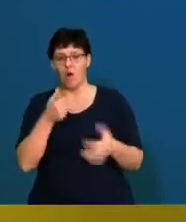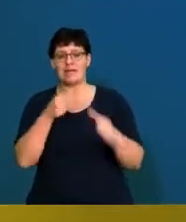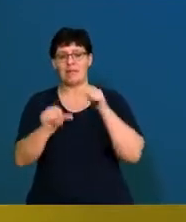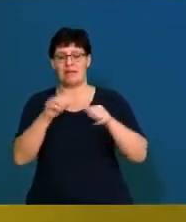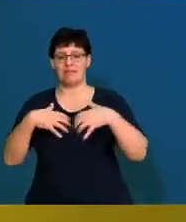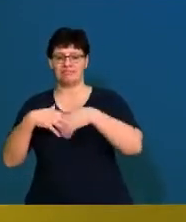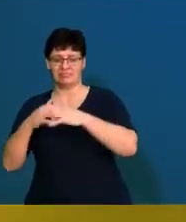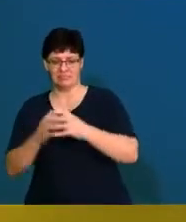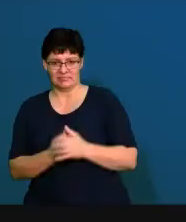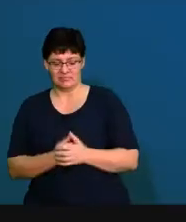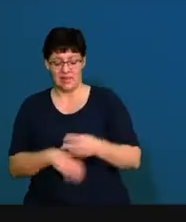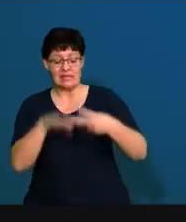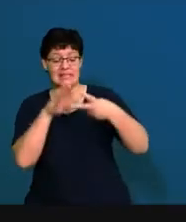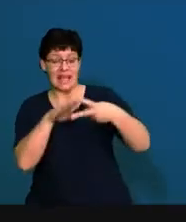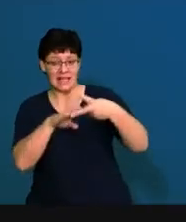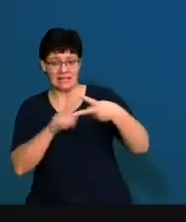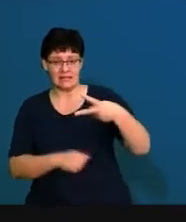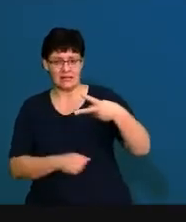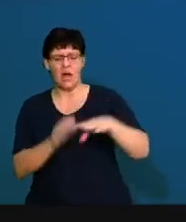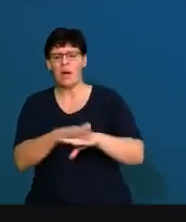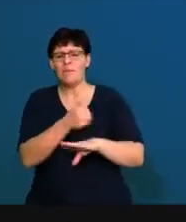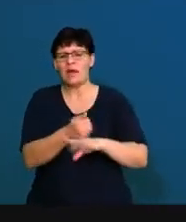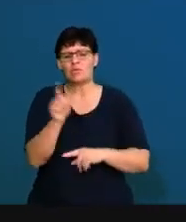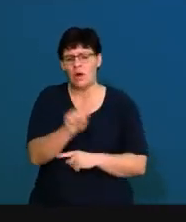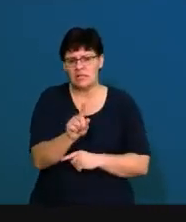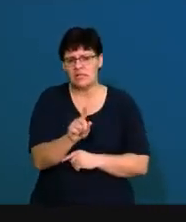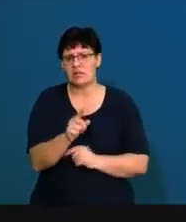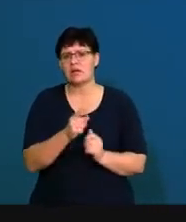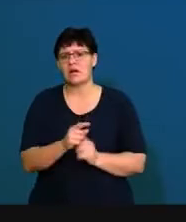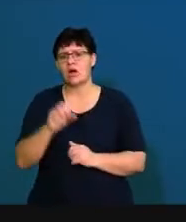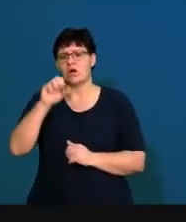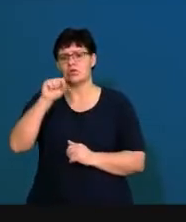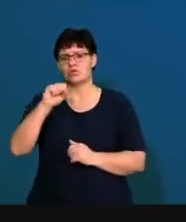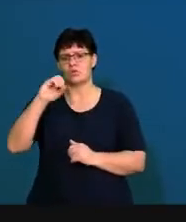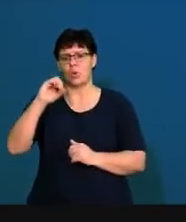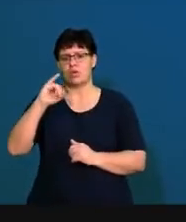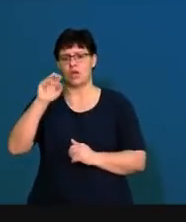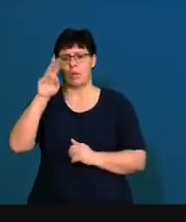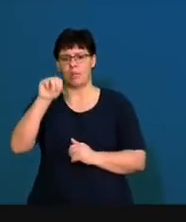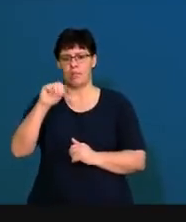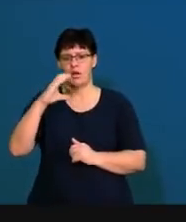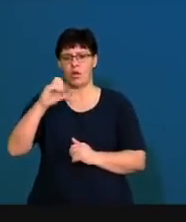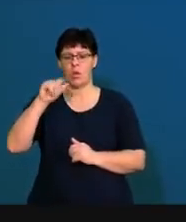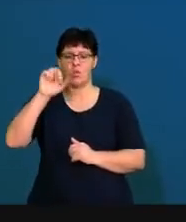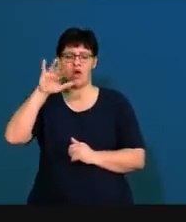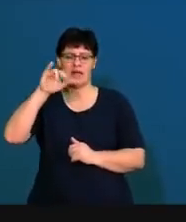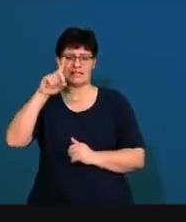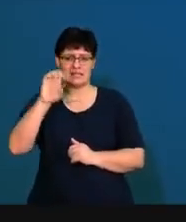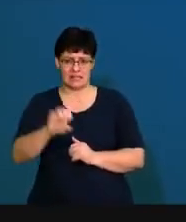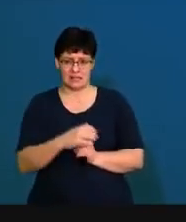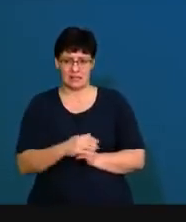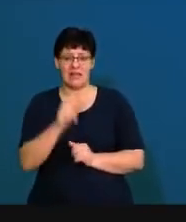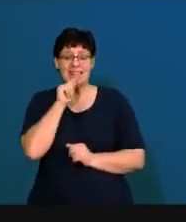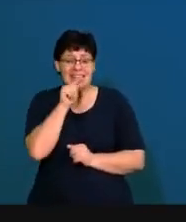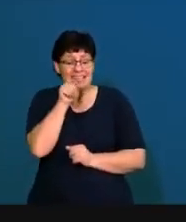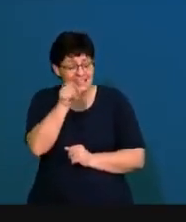the chemical formula, right? The second one is based on the electrolysis of sodium chloride, okay? But this sodium